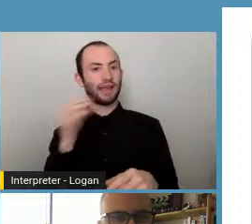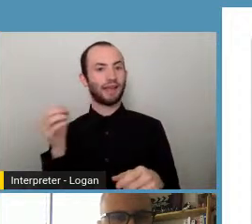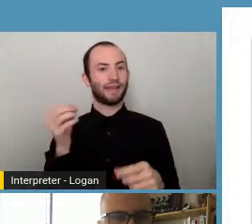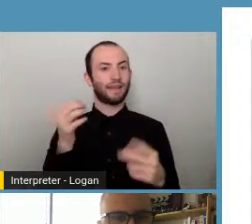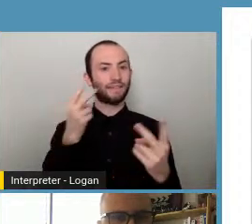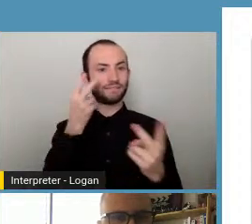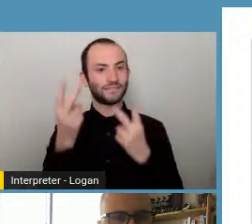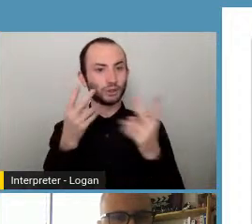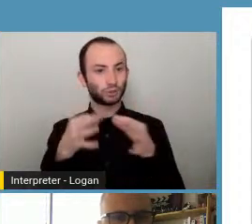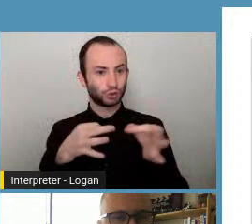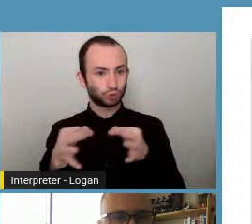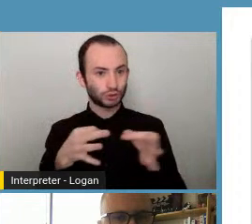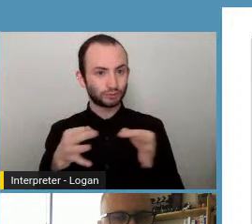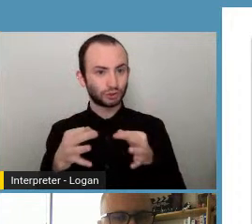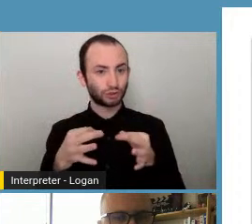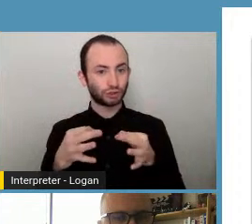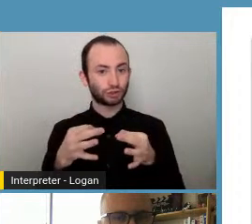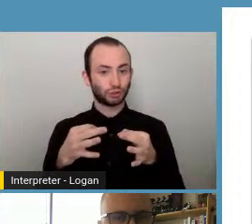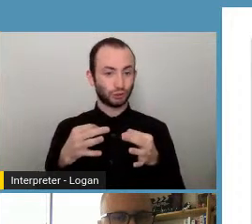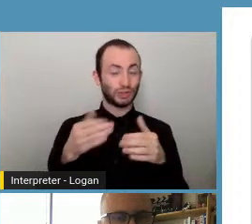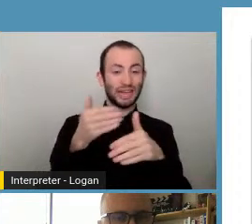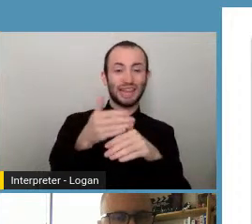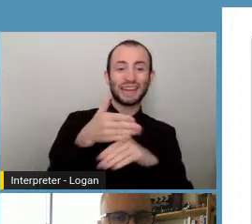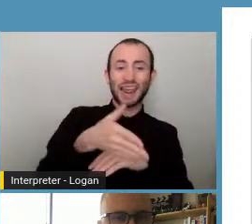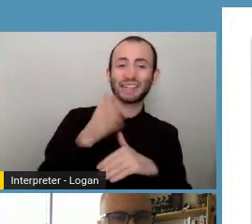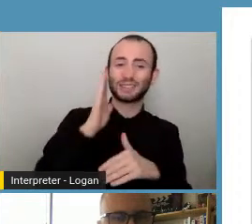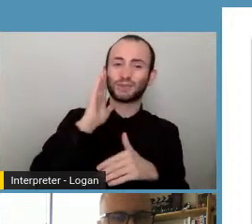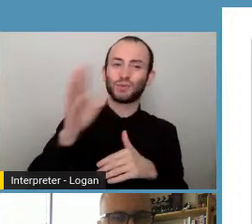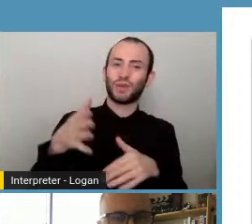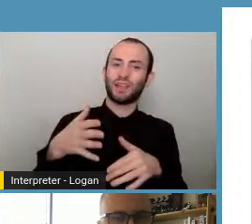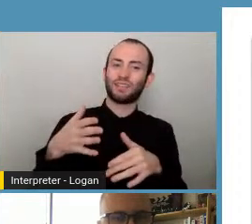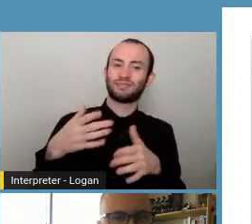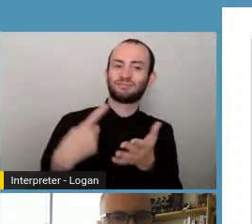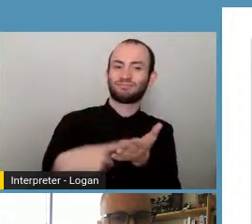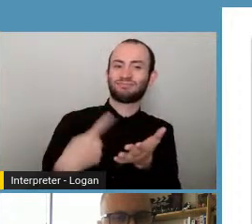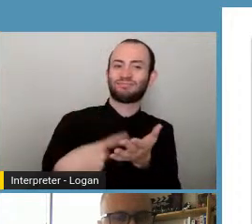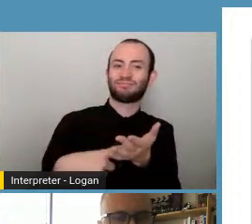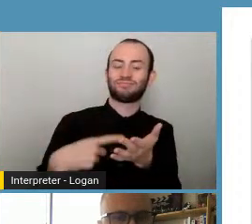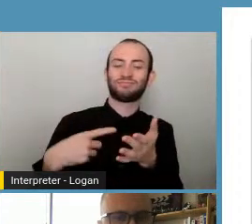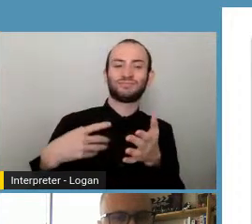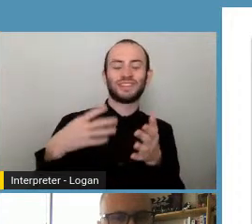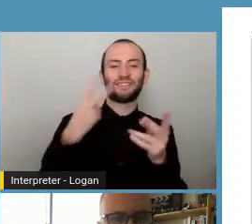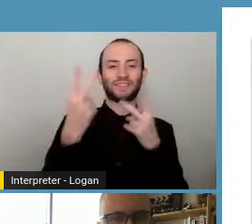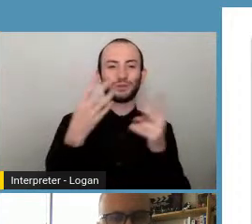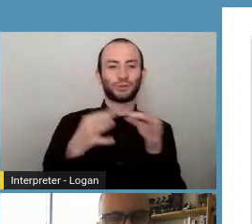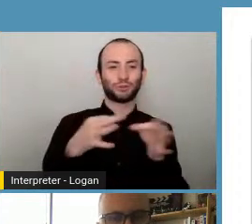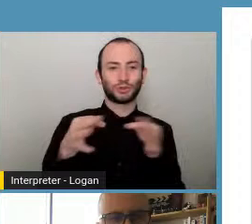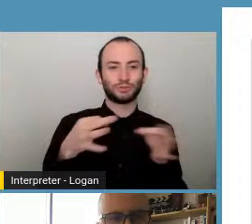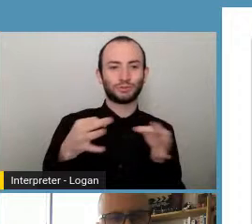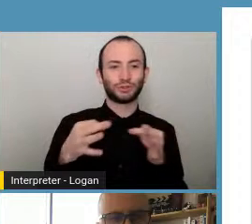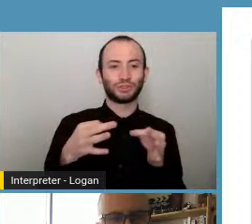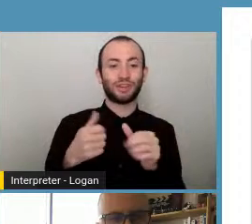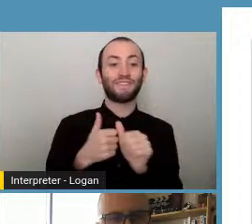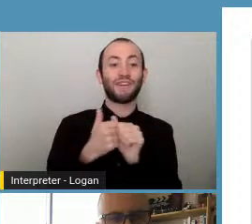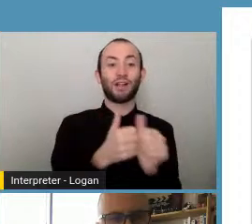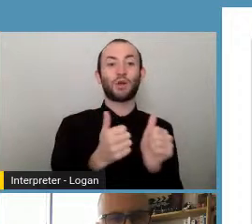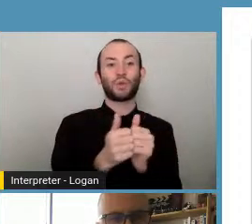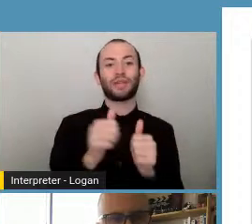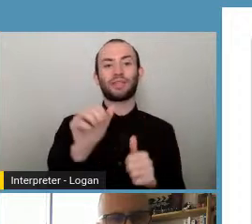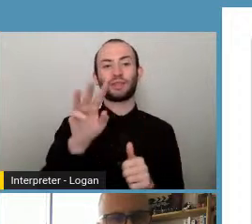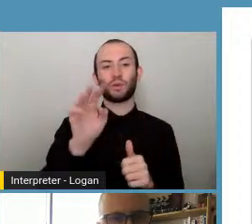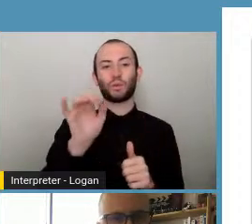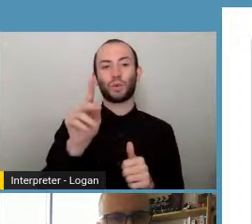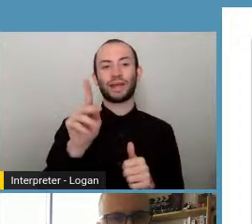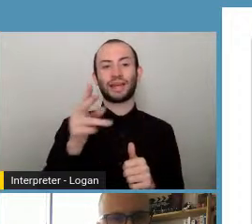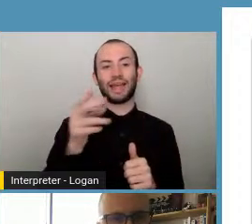series is going to talk about visual descriptions and audio description in greater detail, followed by a WCAG audit, but only if